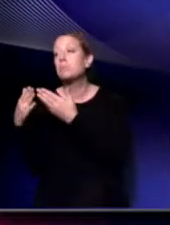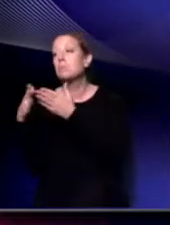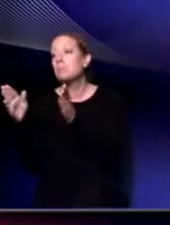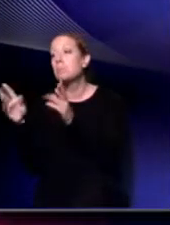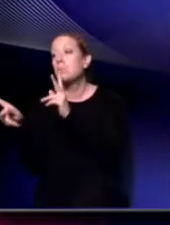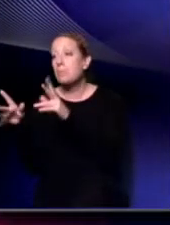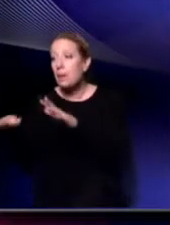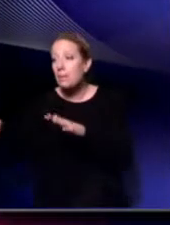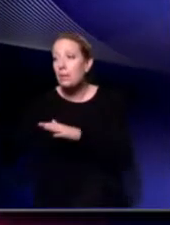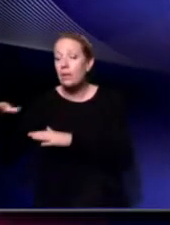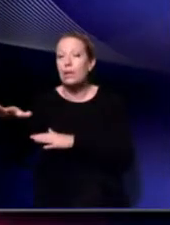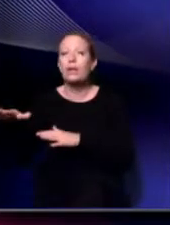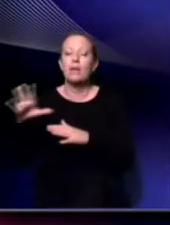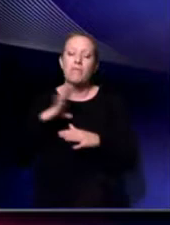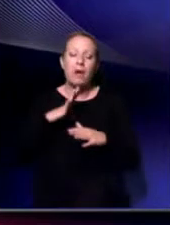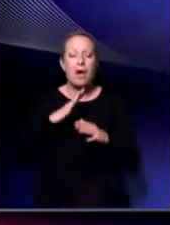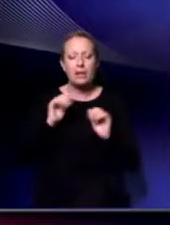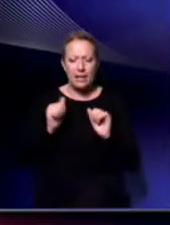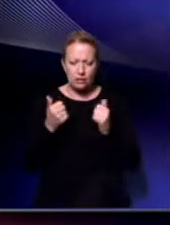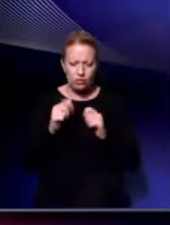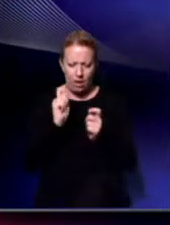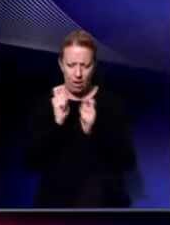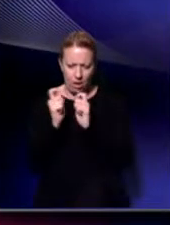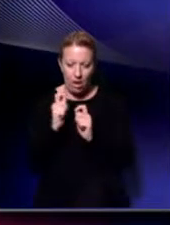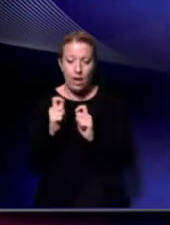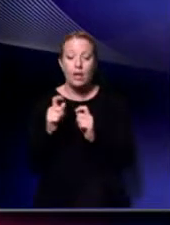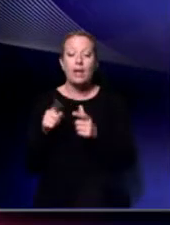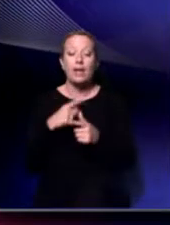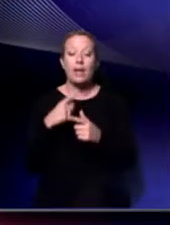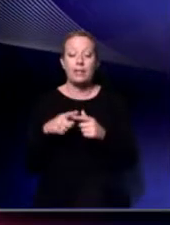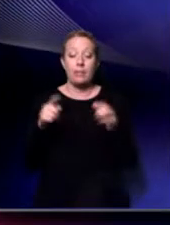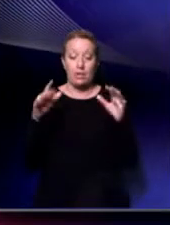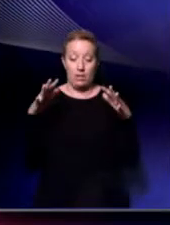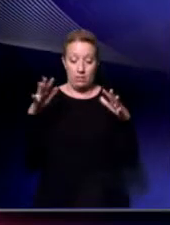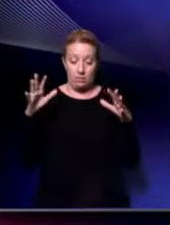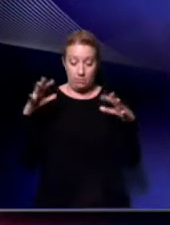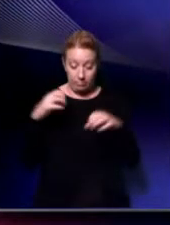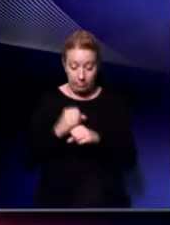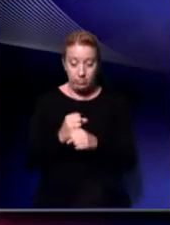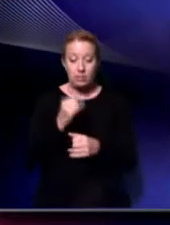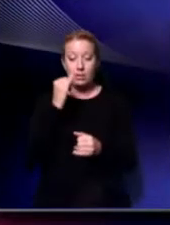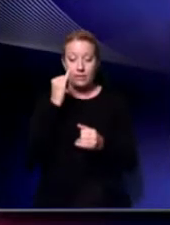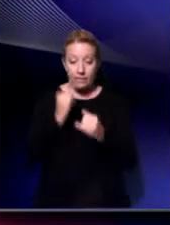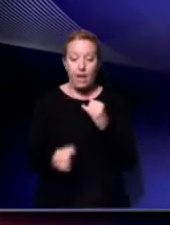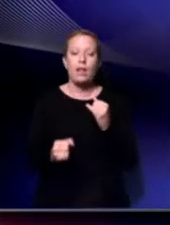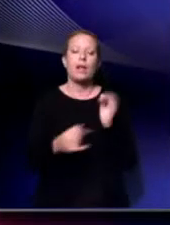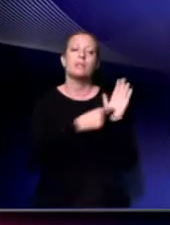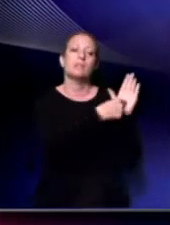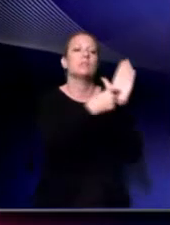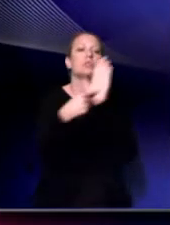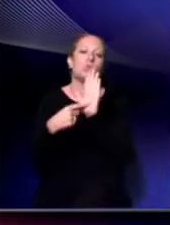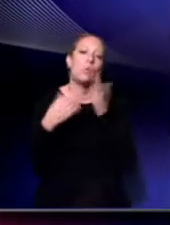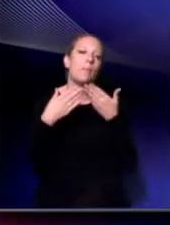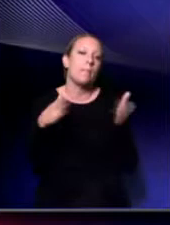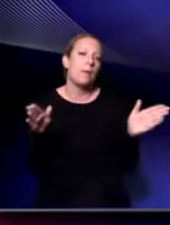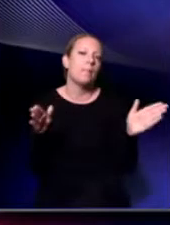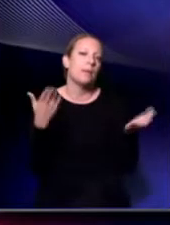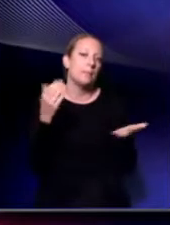simplified policy so the public can bring us issues in one simplified manner.